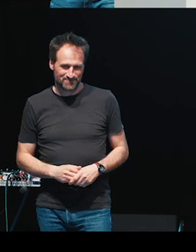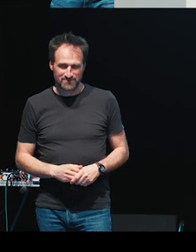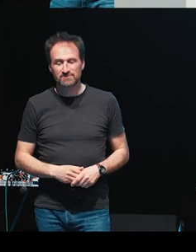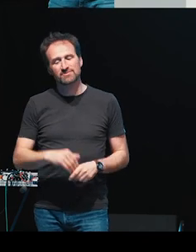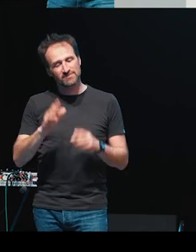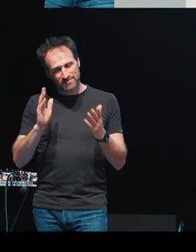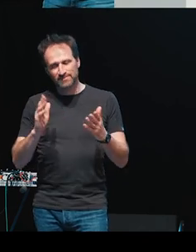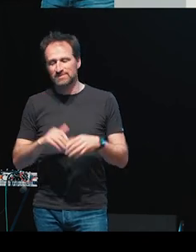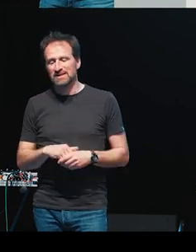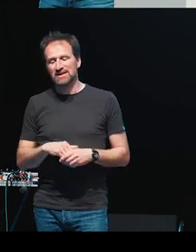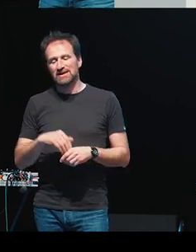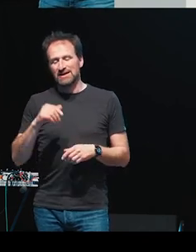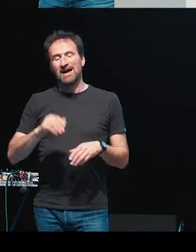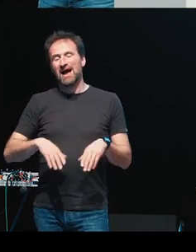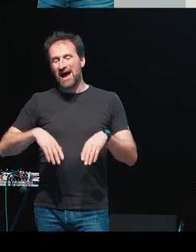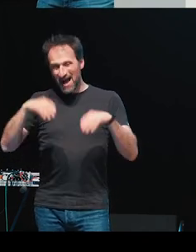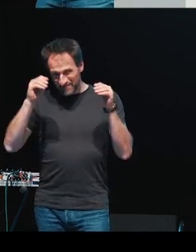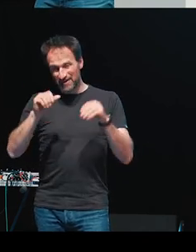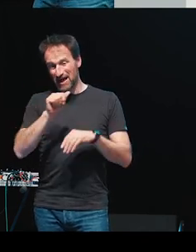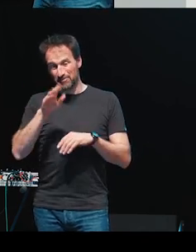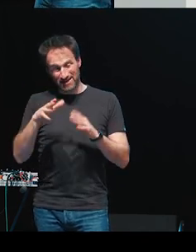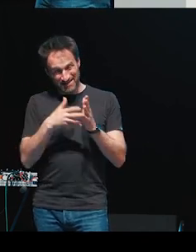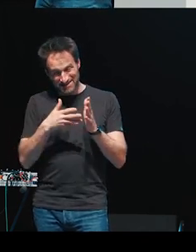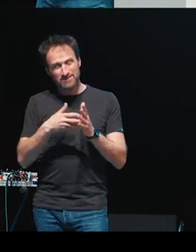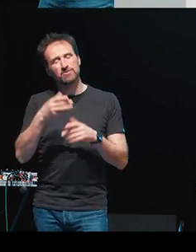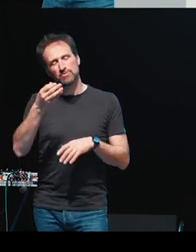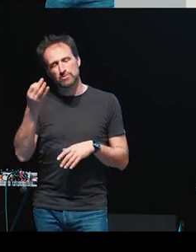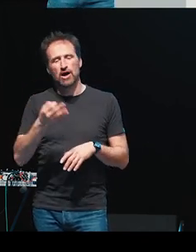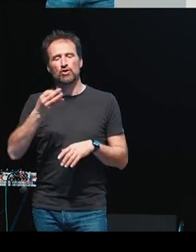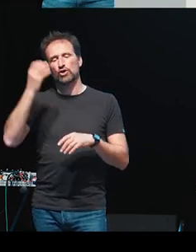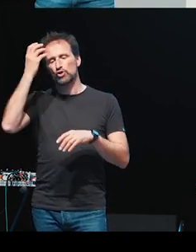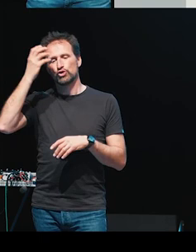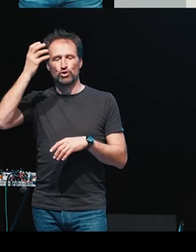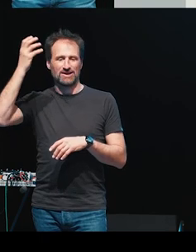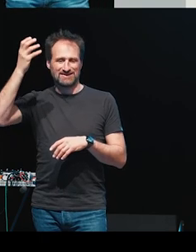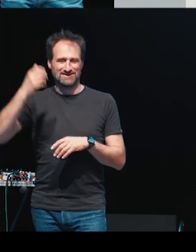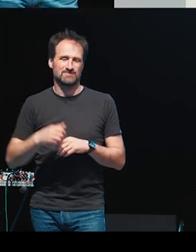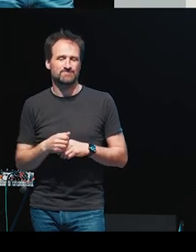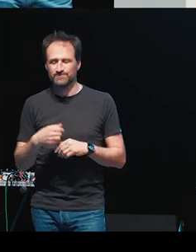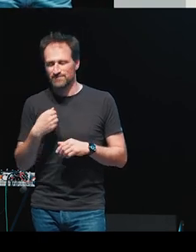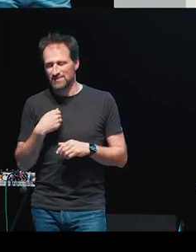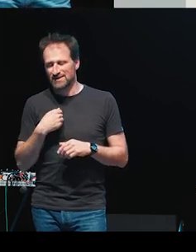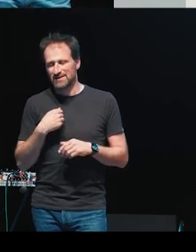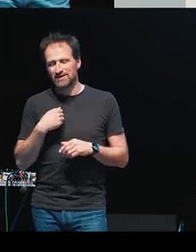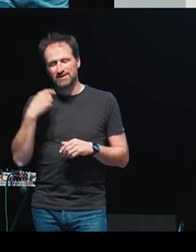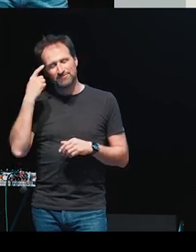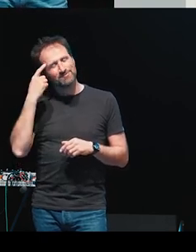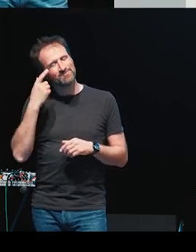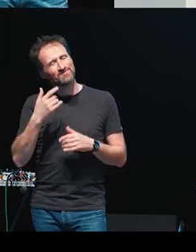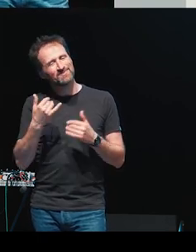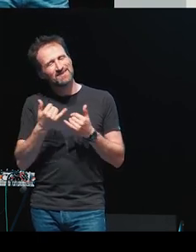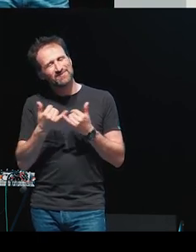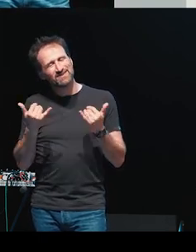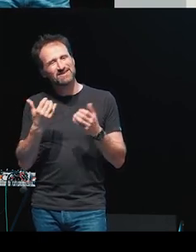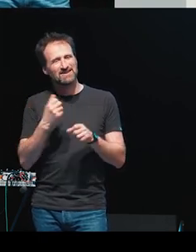I mean, I spent 30 minutes yesterday whether to think whether should I add a double equal to negation or a single equal to, because idea